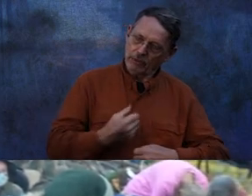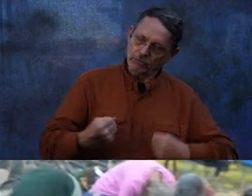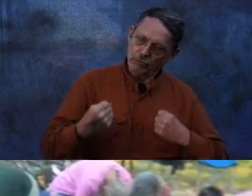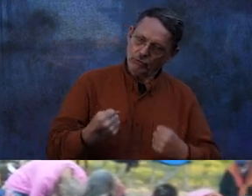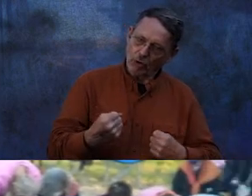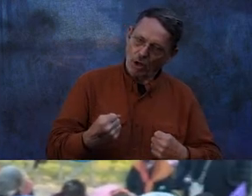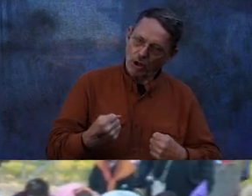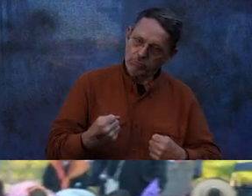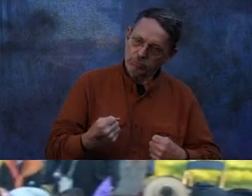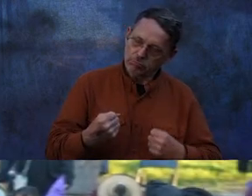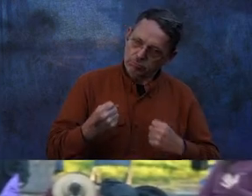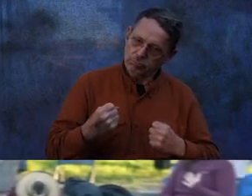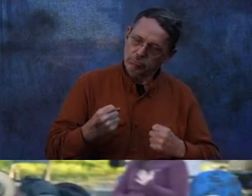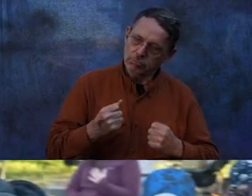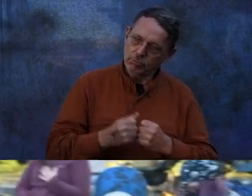Strengthening